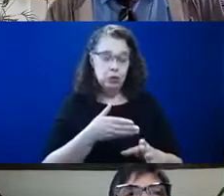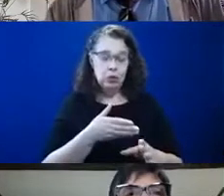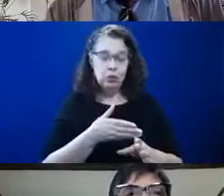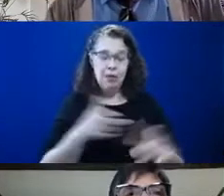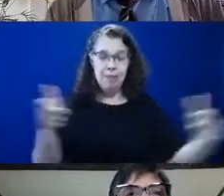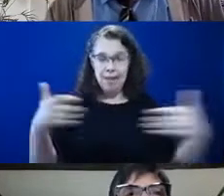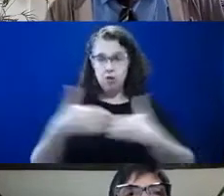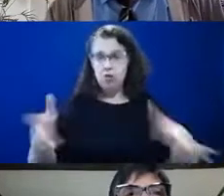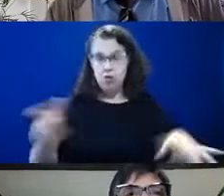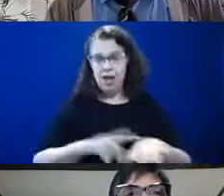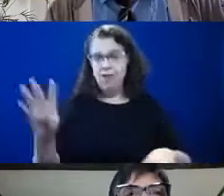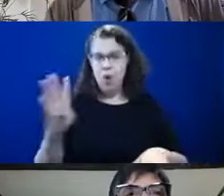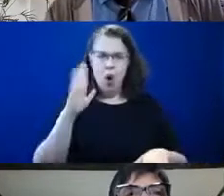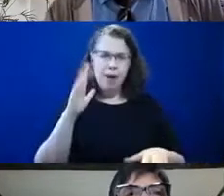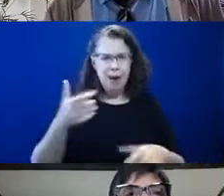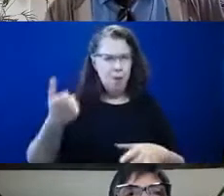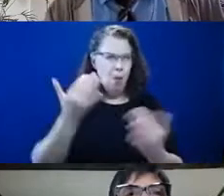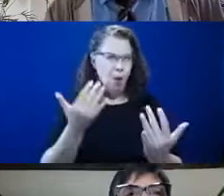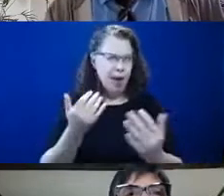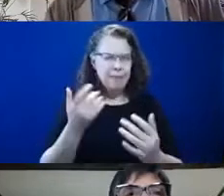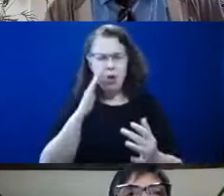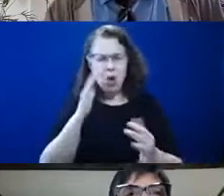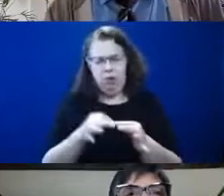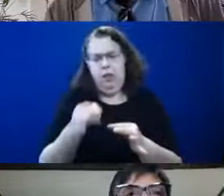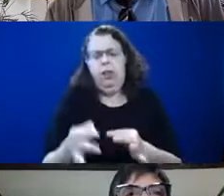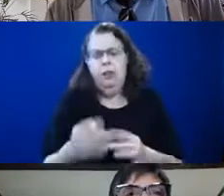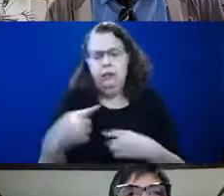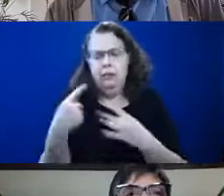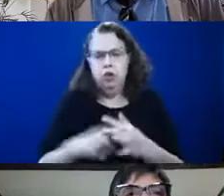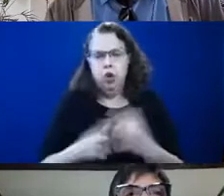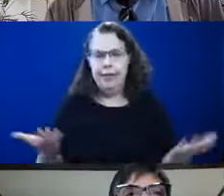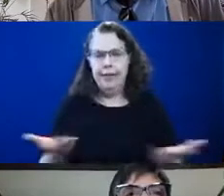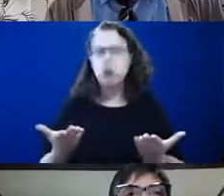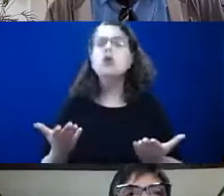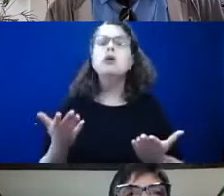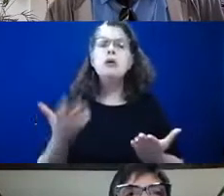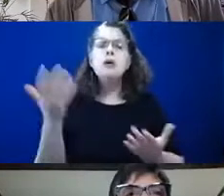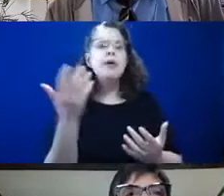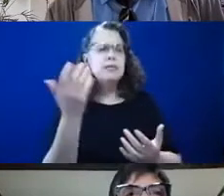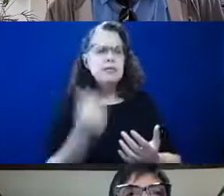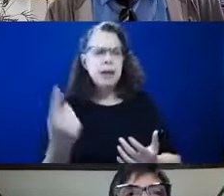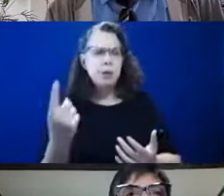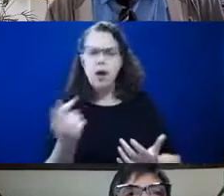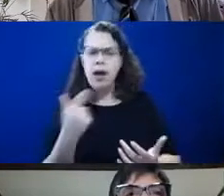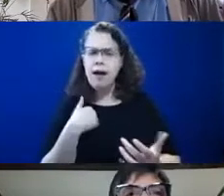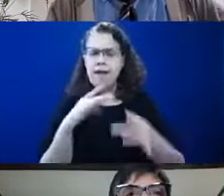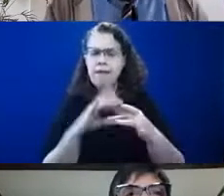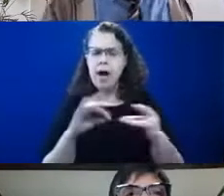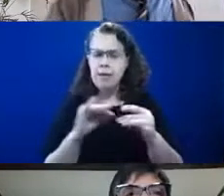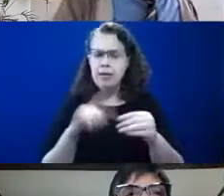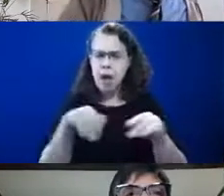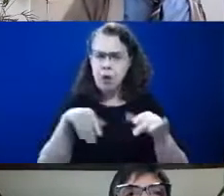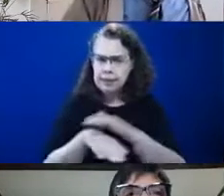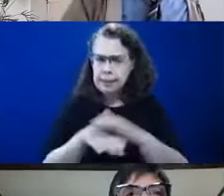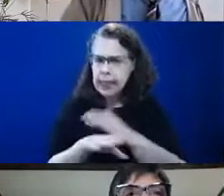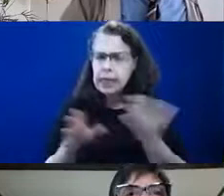later. But does anybody else want to say anything else about accessibility? I know I wrote